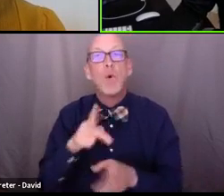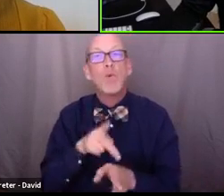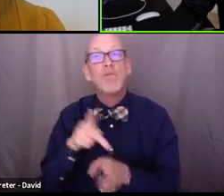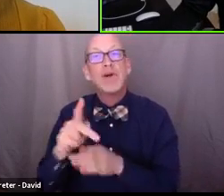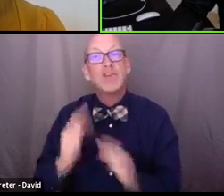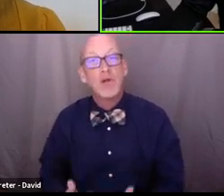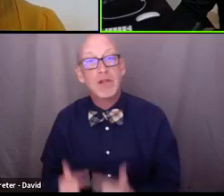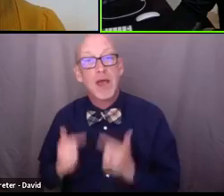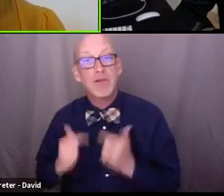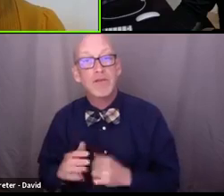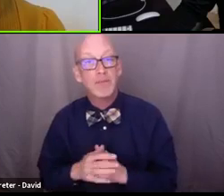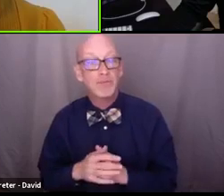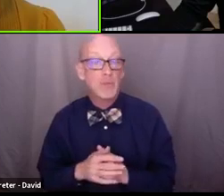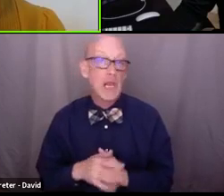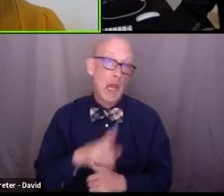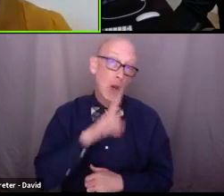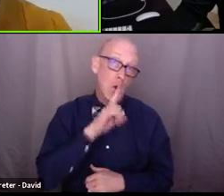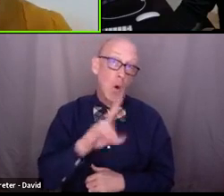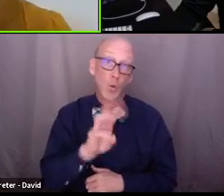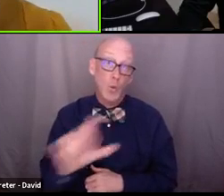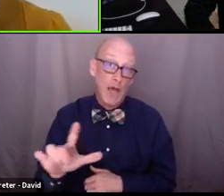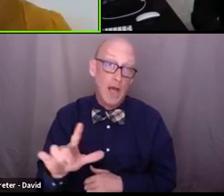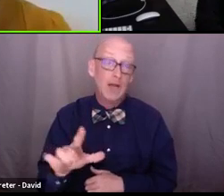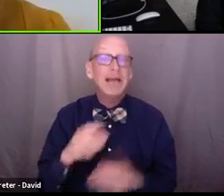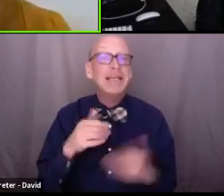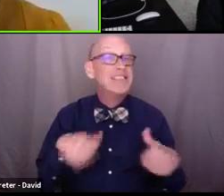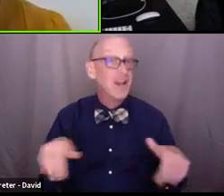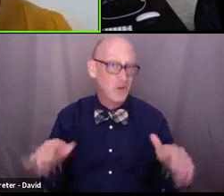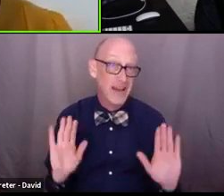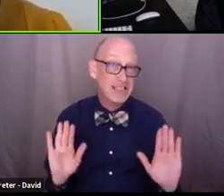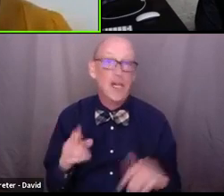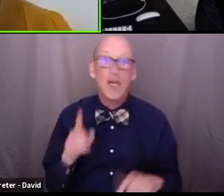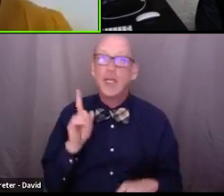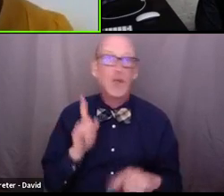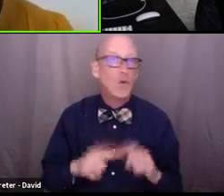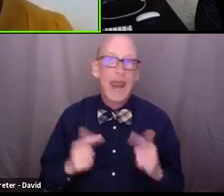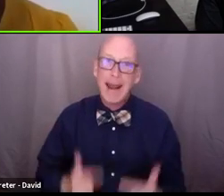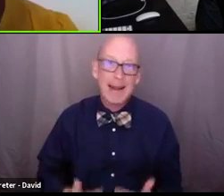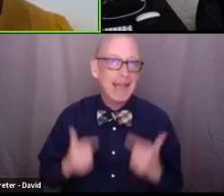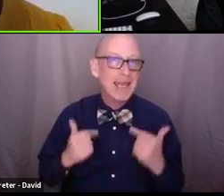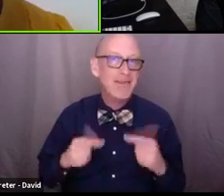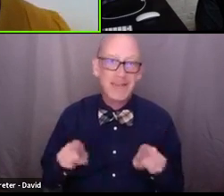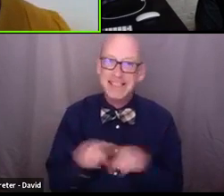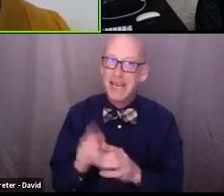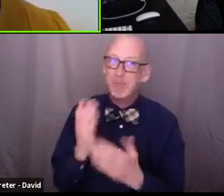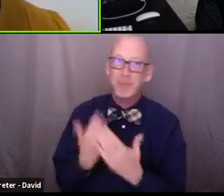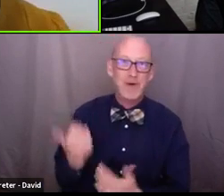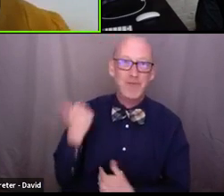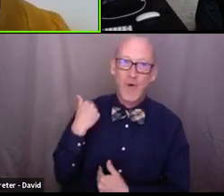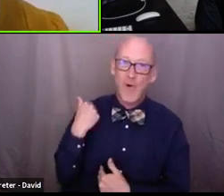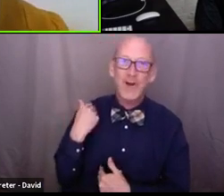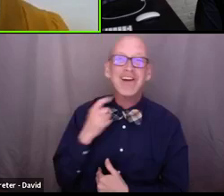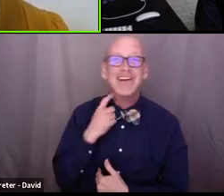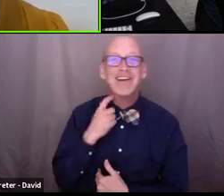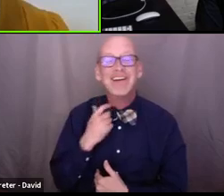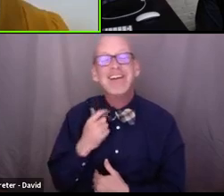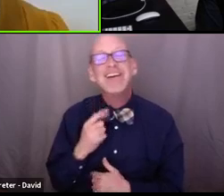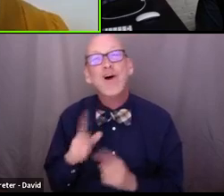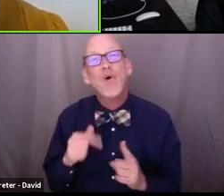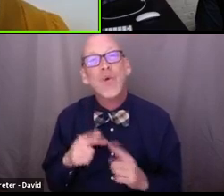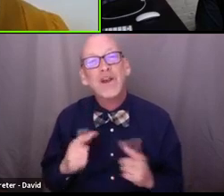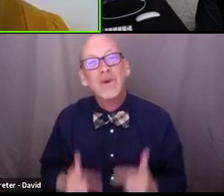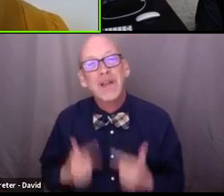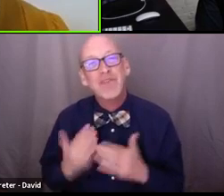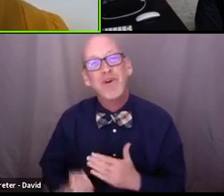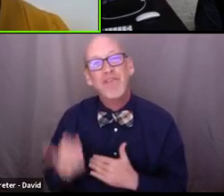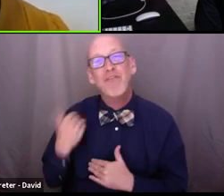Well, it's sacrifice. You can't really live like you used before. You lived before,